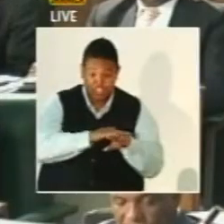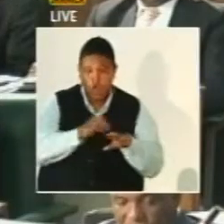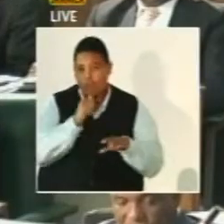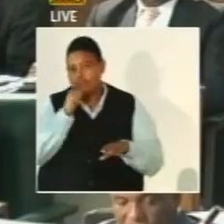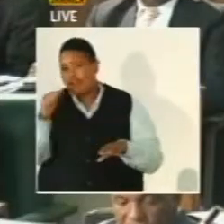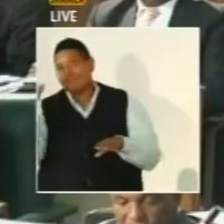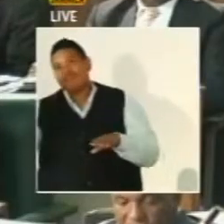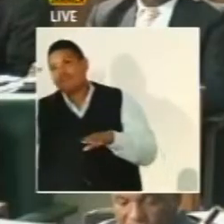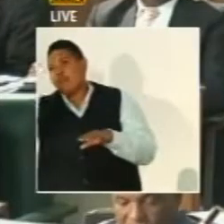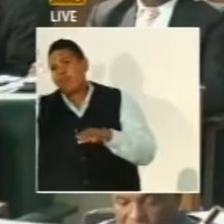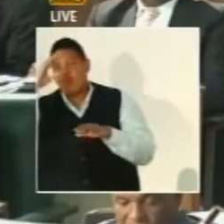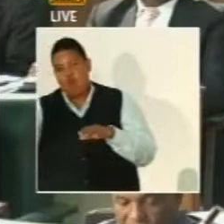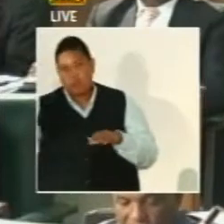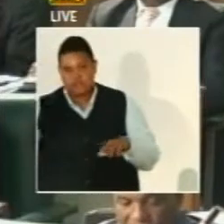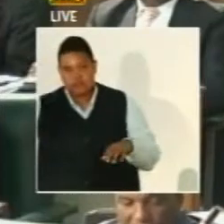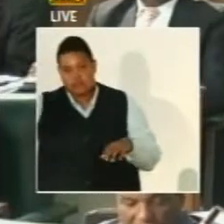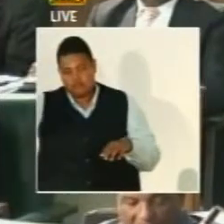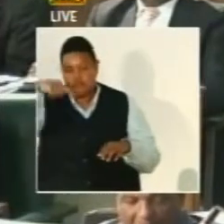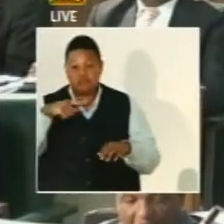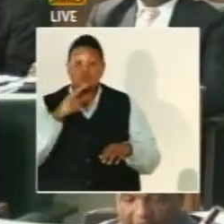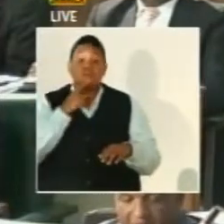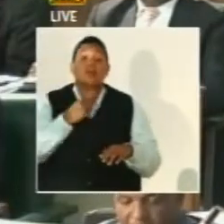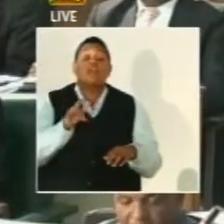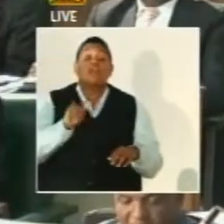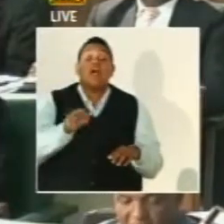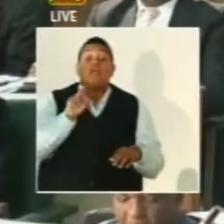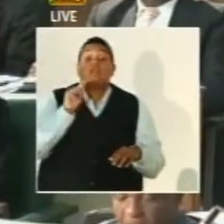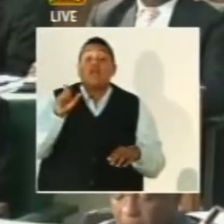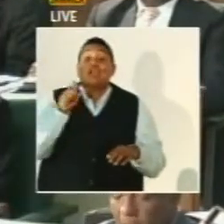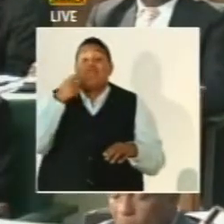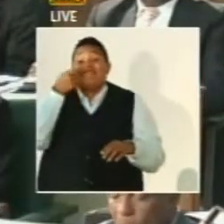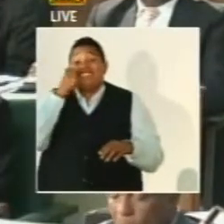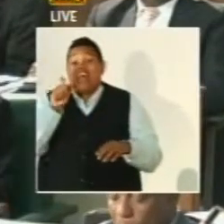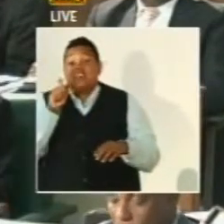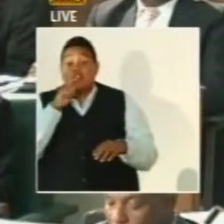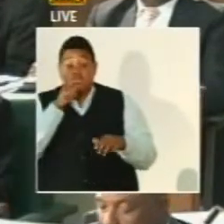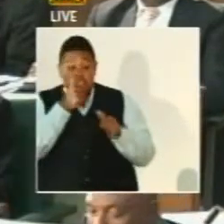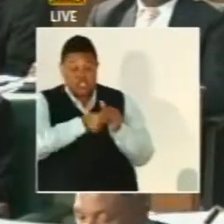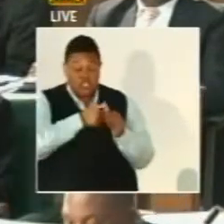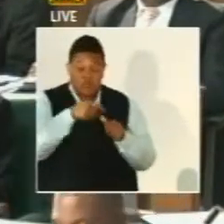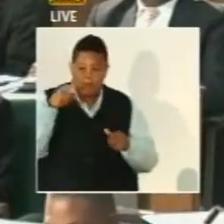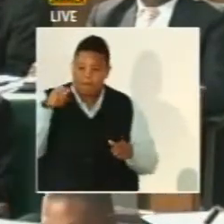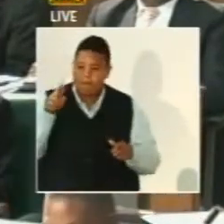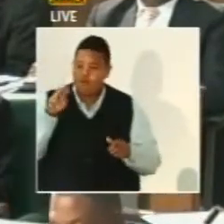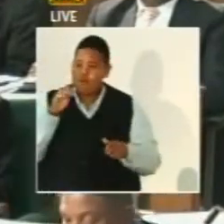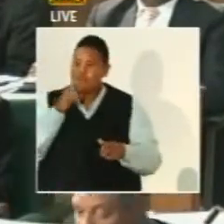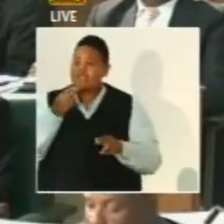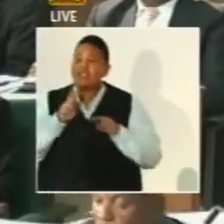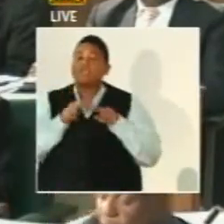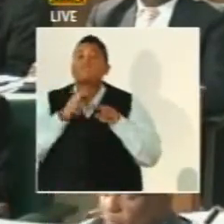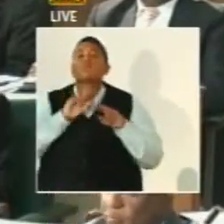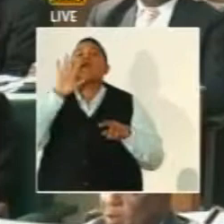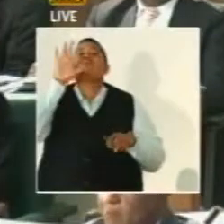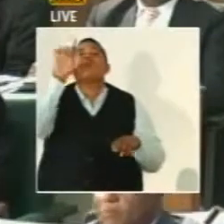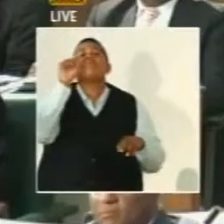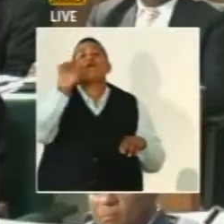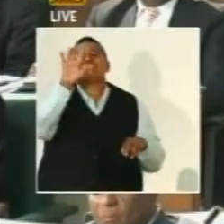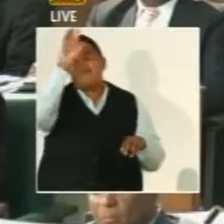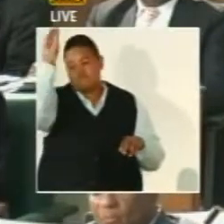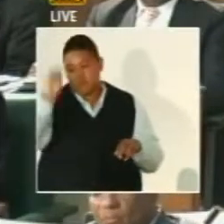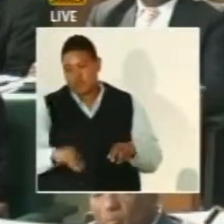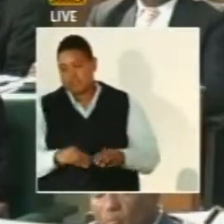is proposed that the rate of tax on gross premiums be increased to a standard